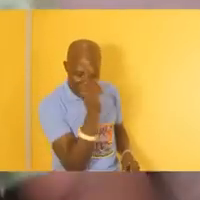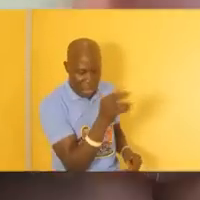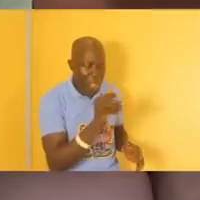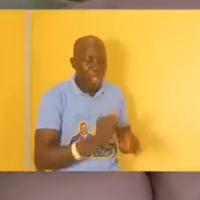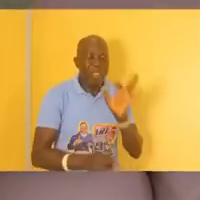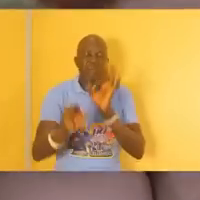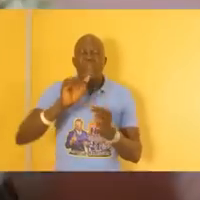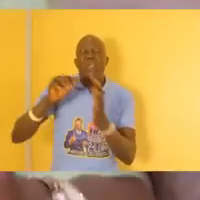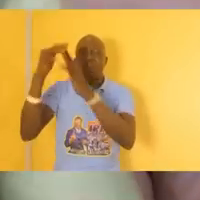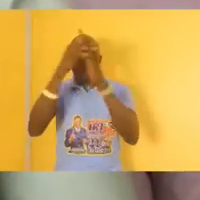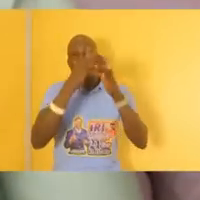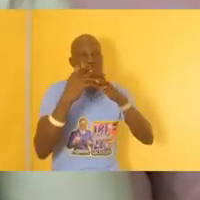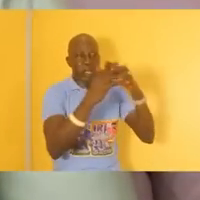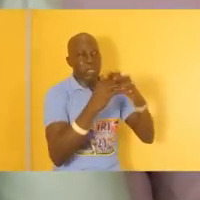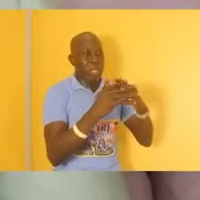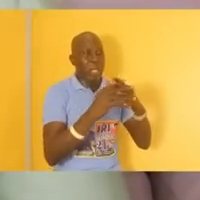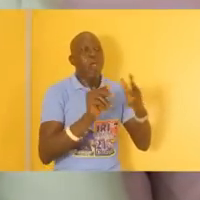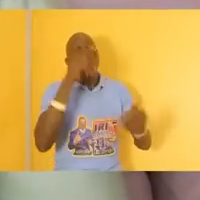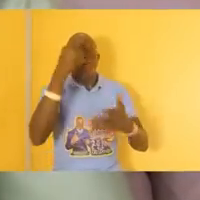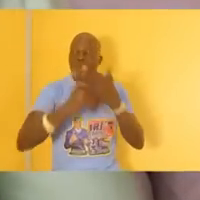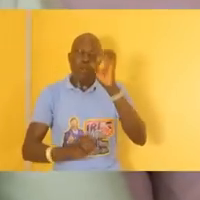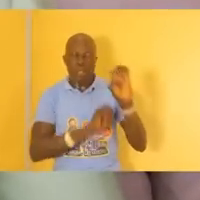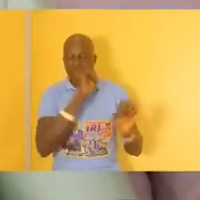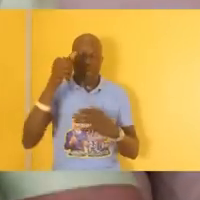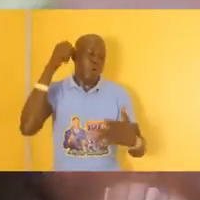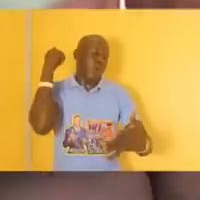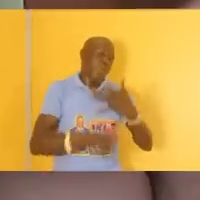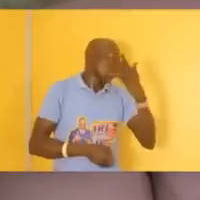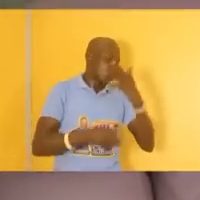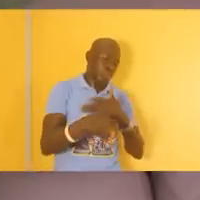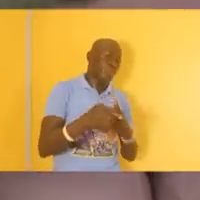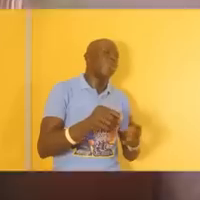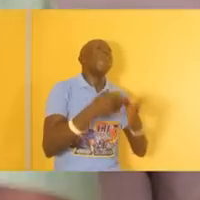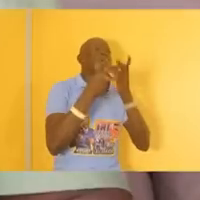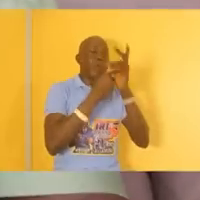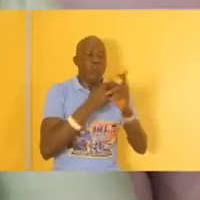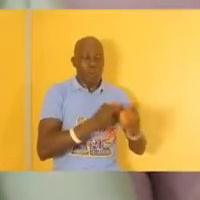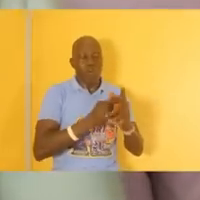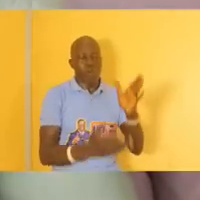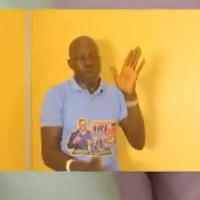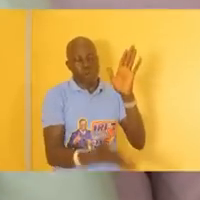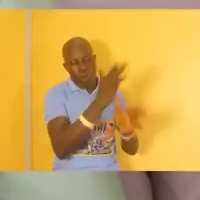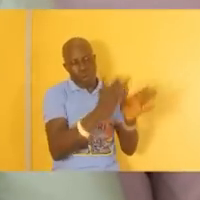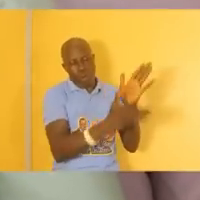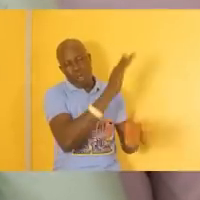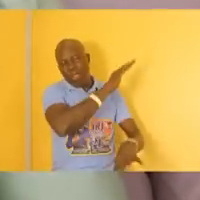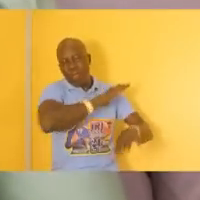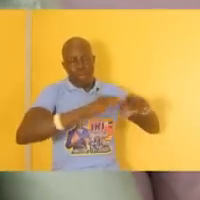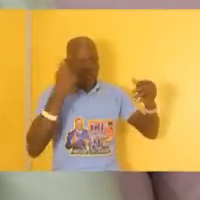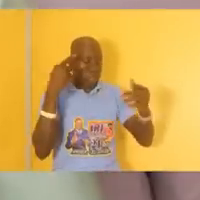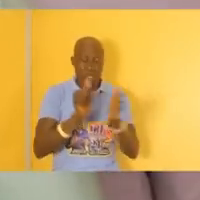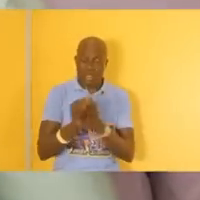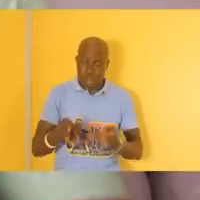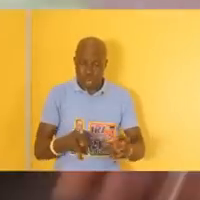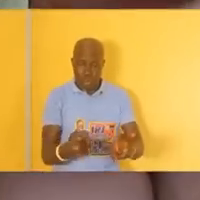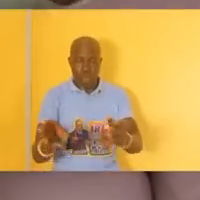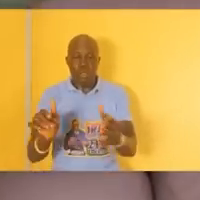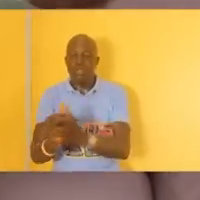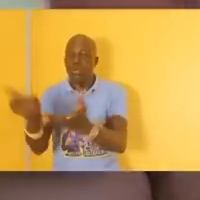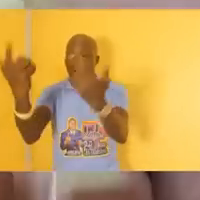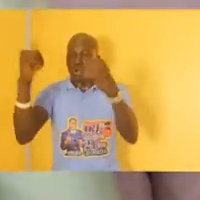day assignment of the prophet with symbol of faith. I will give you free of charge. Visit on the